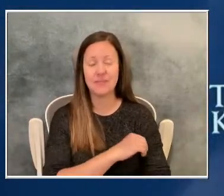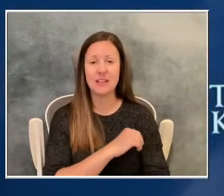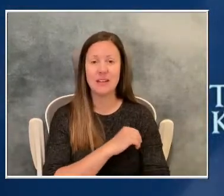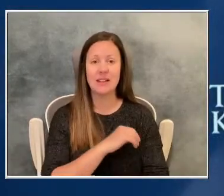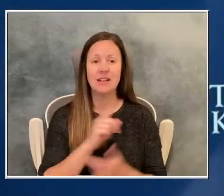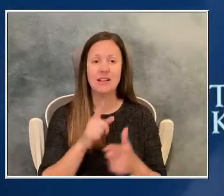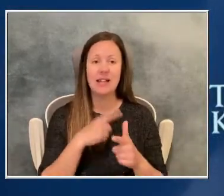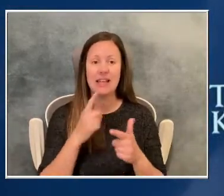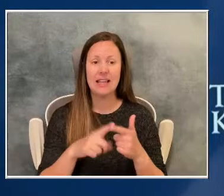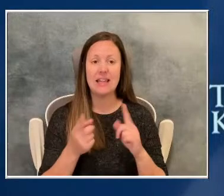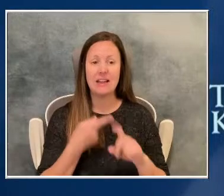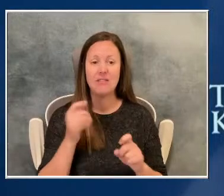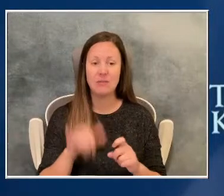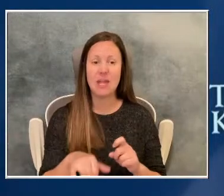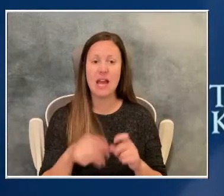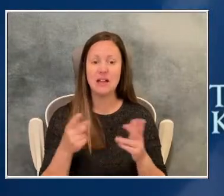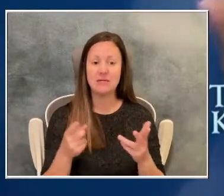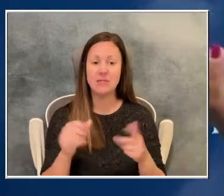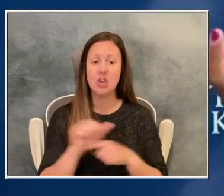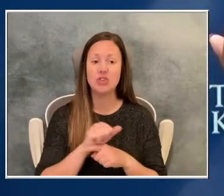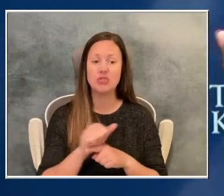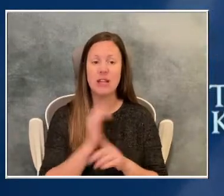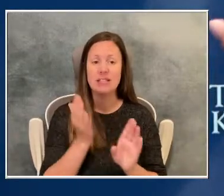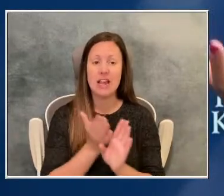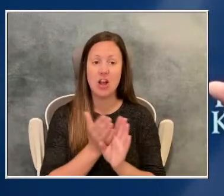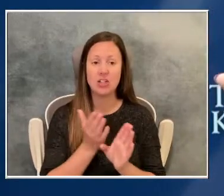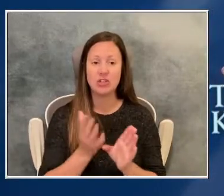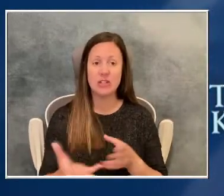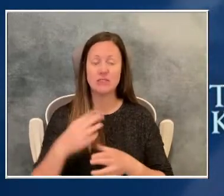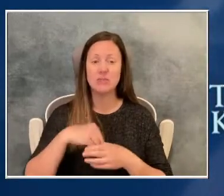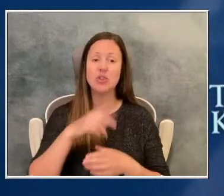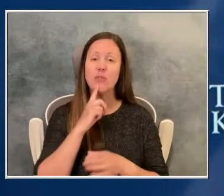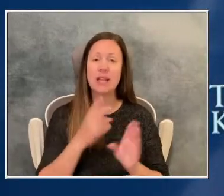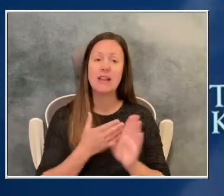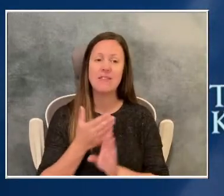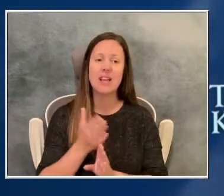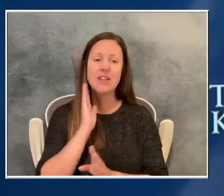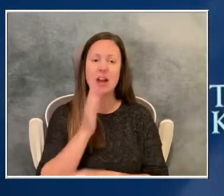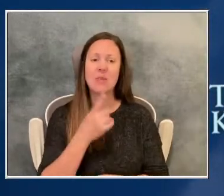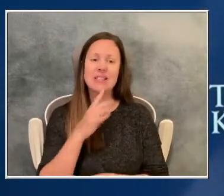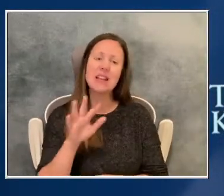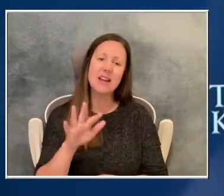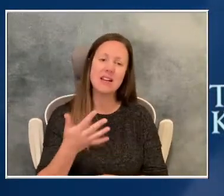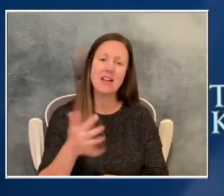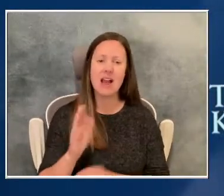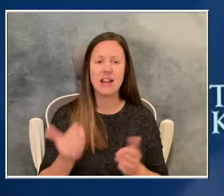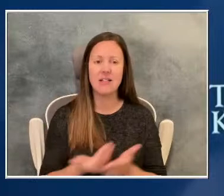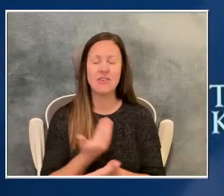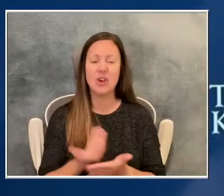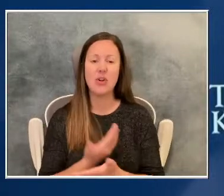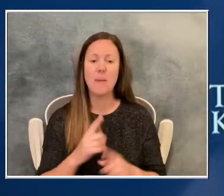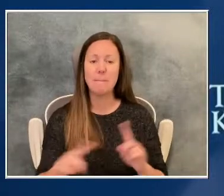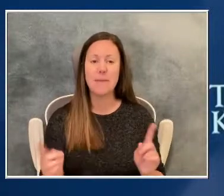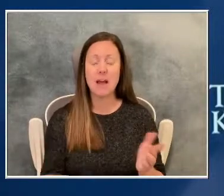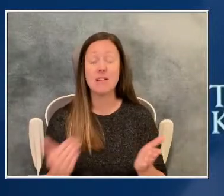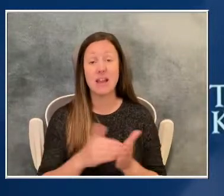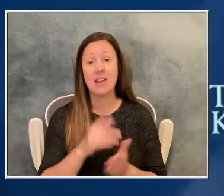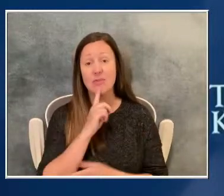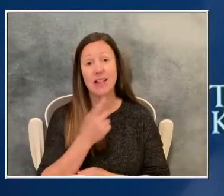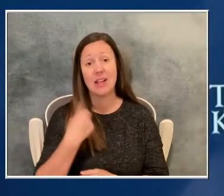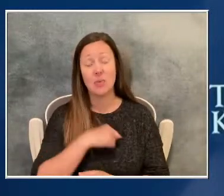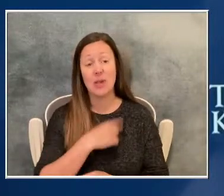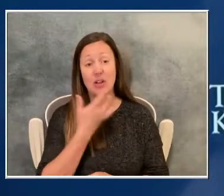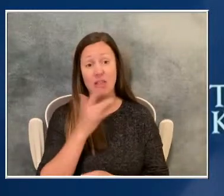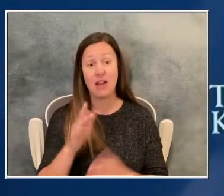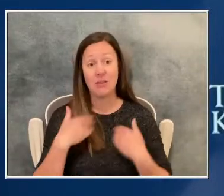train psychologists to do this work. So the field, I would say, is kind of relatively new, but again, we're really lucky that we have a team